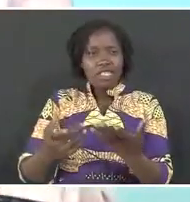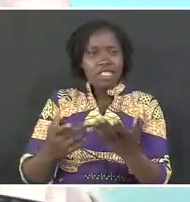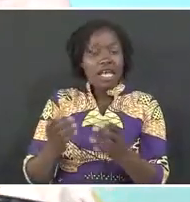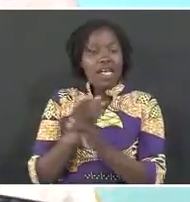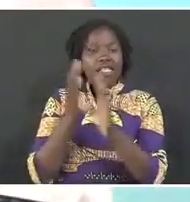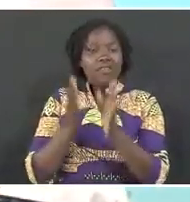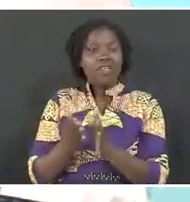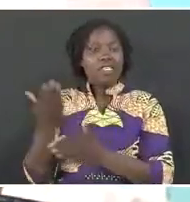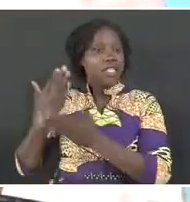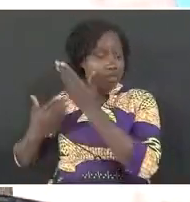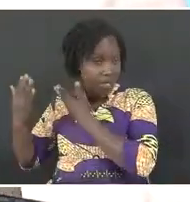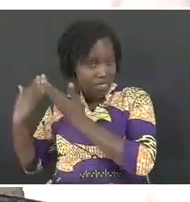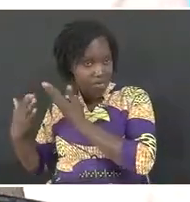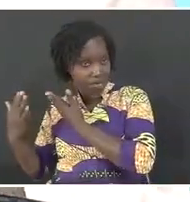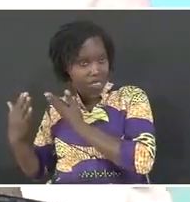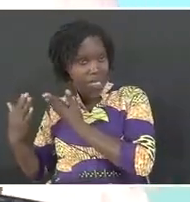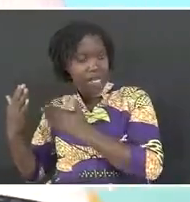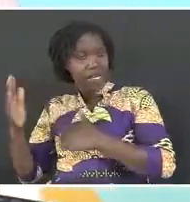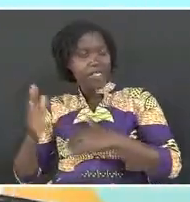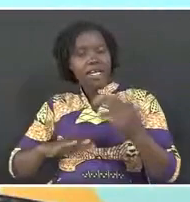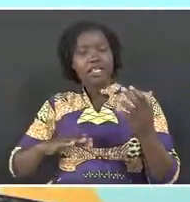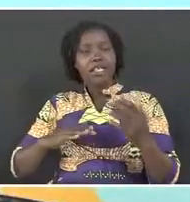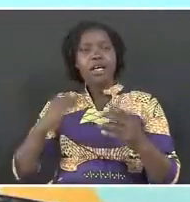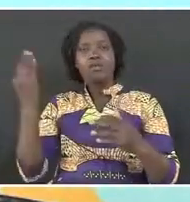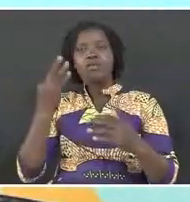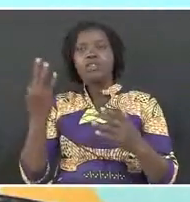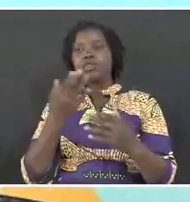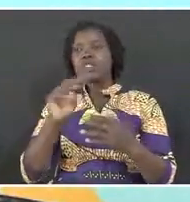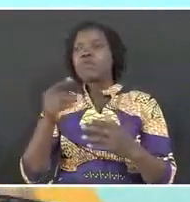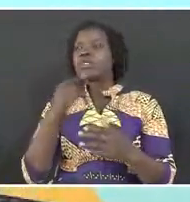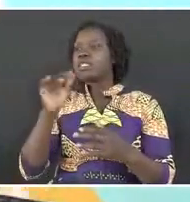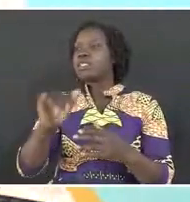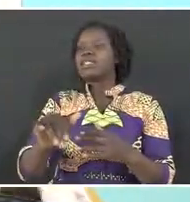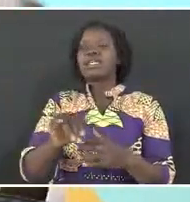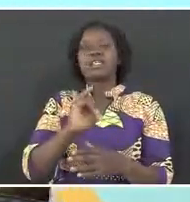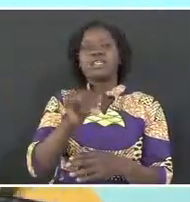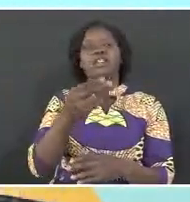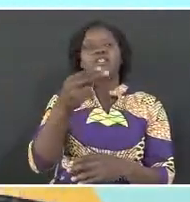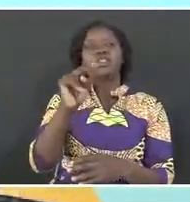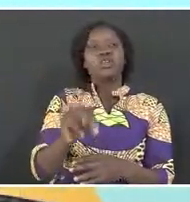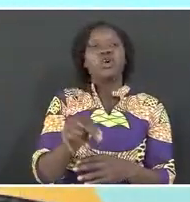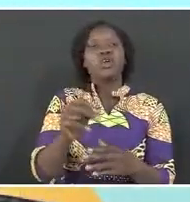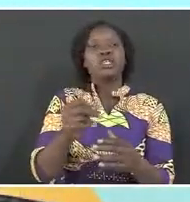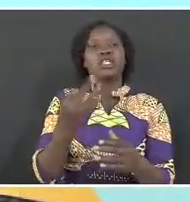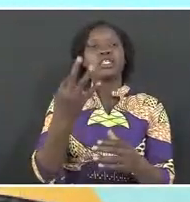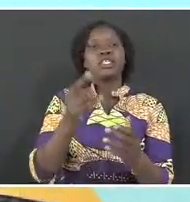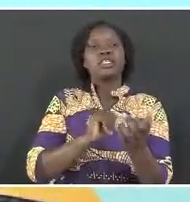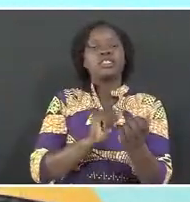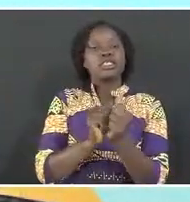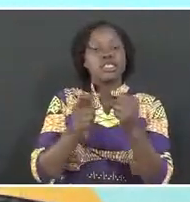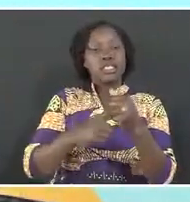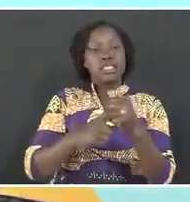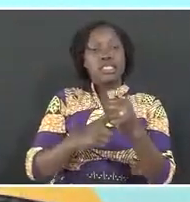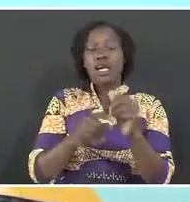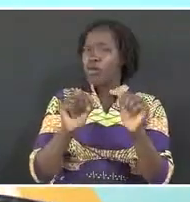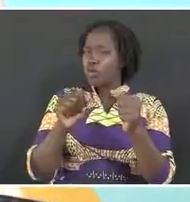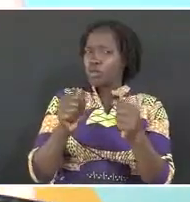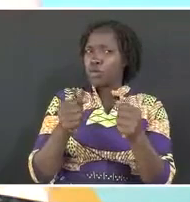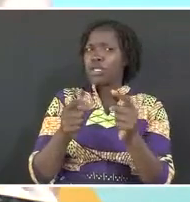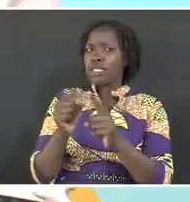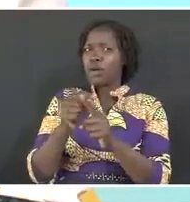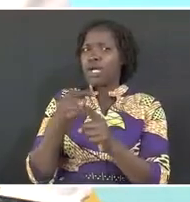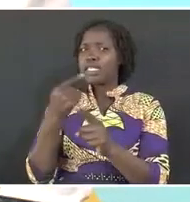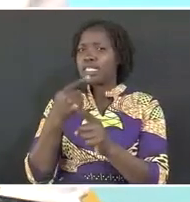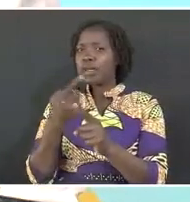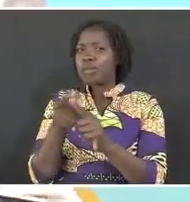Christian background, that when you speak to them, you say John 3:16, chances are high they'll say the words. But